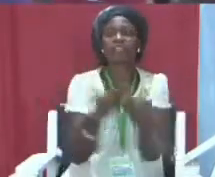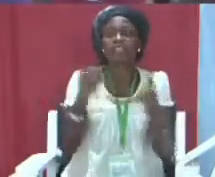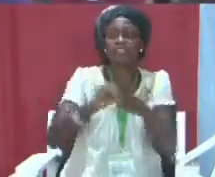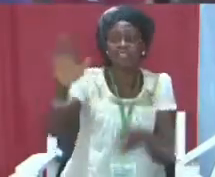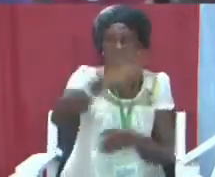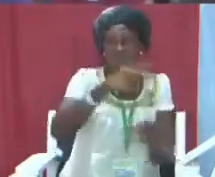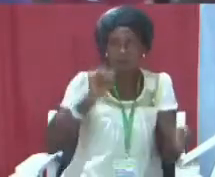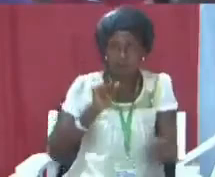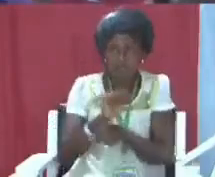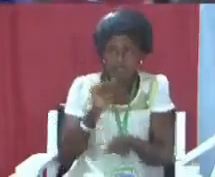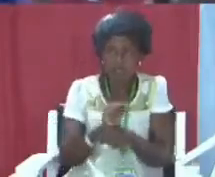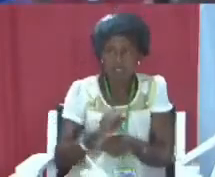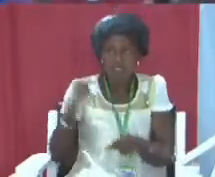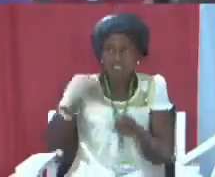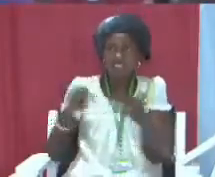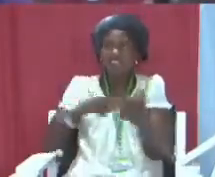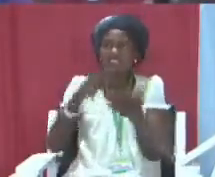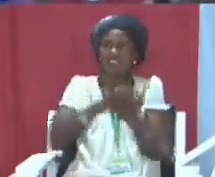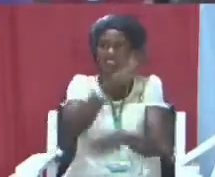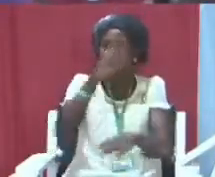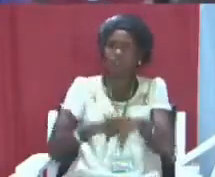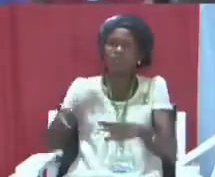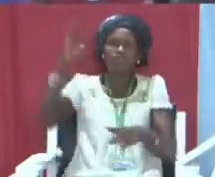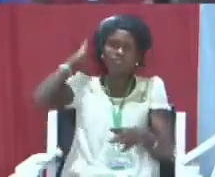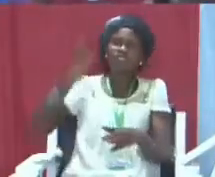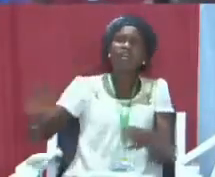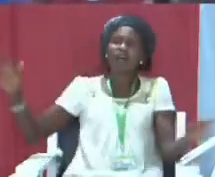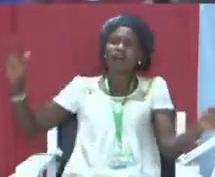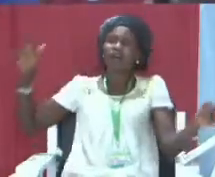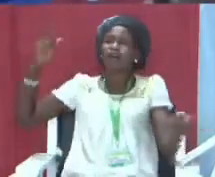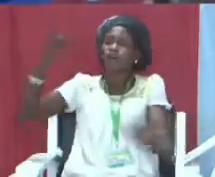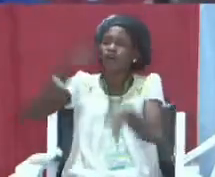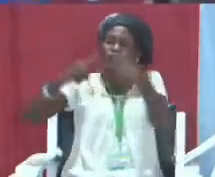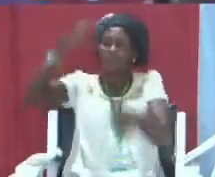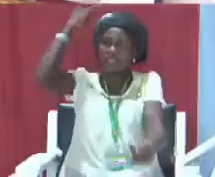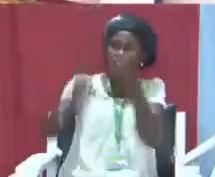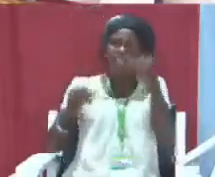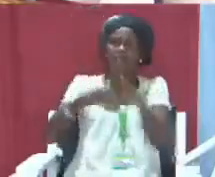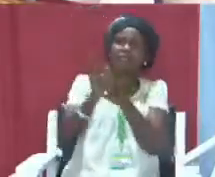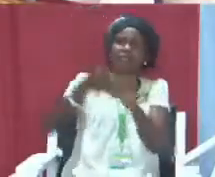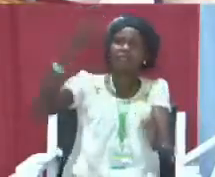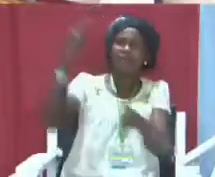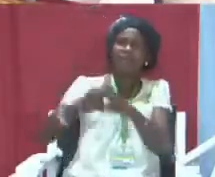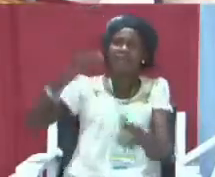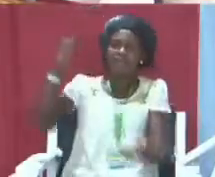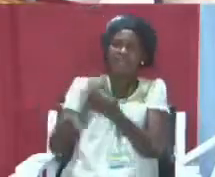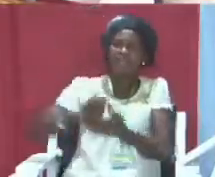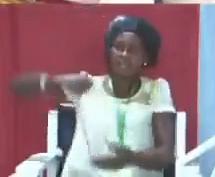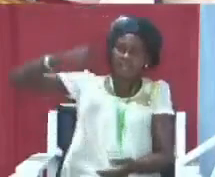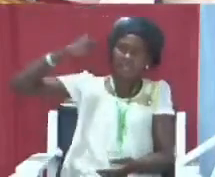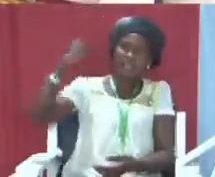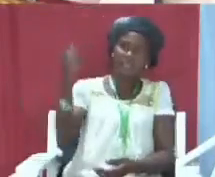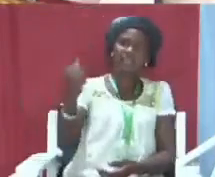your ministry, in this nation, shall come to an end.